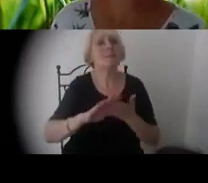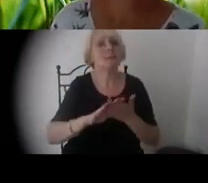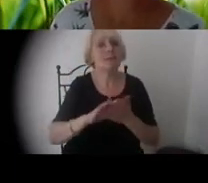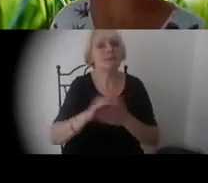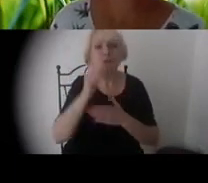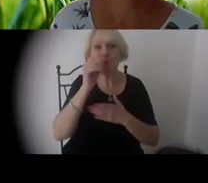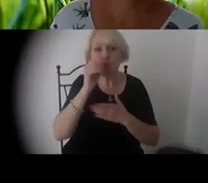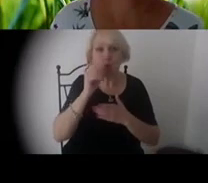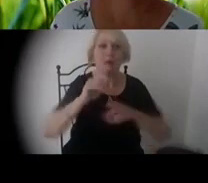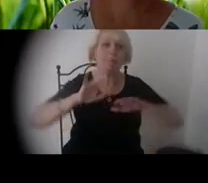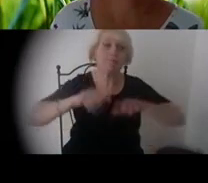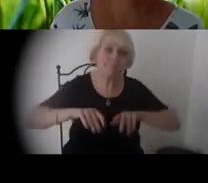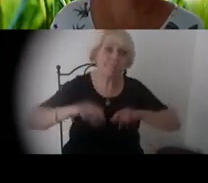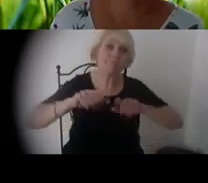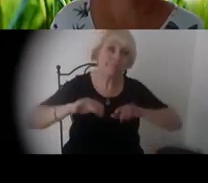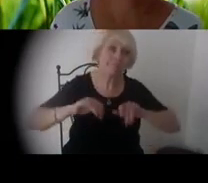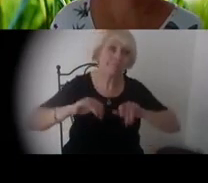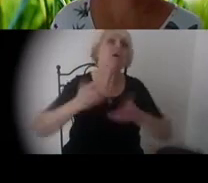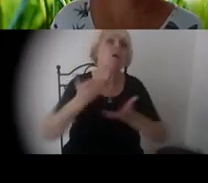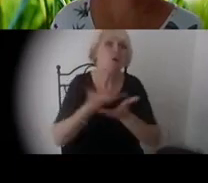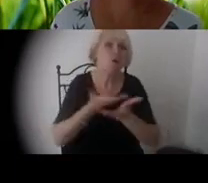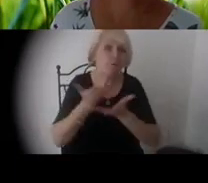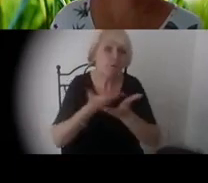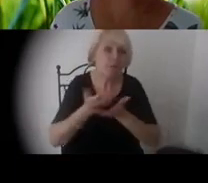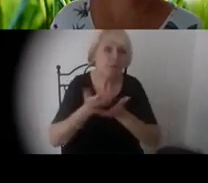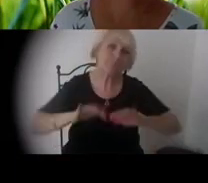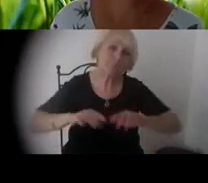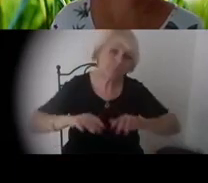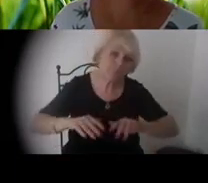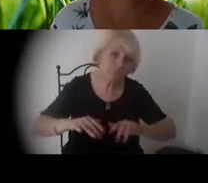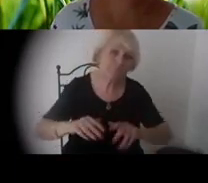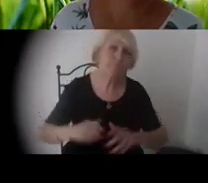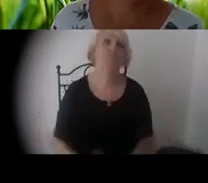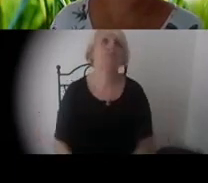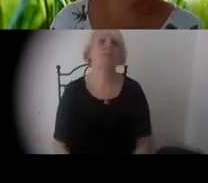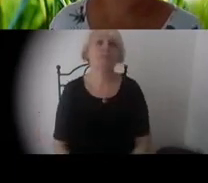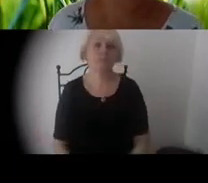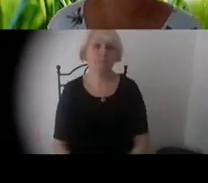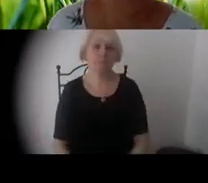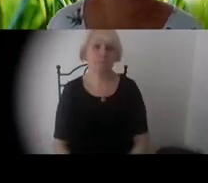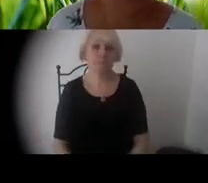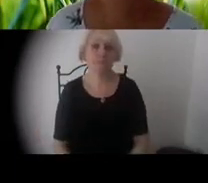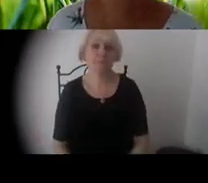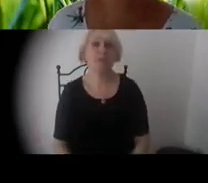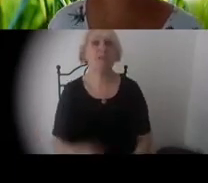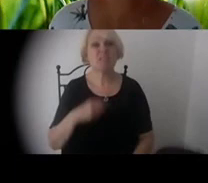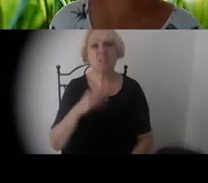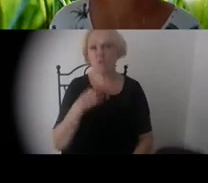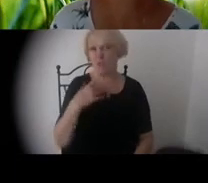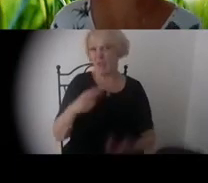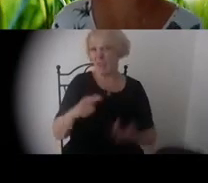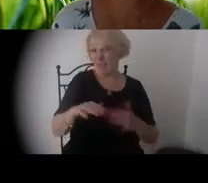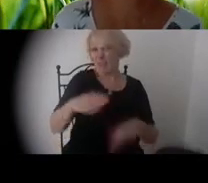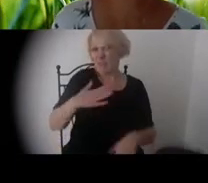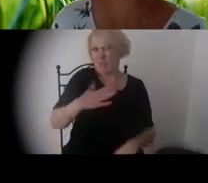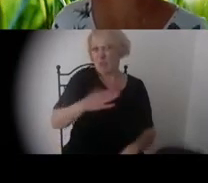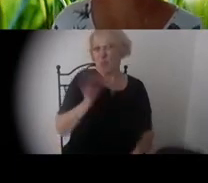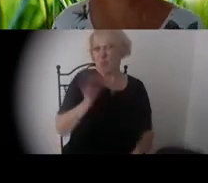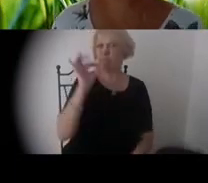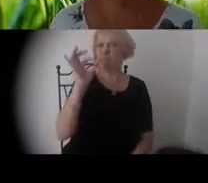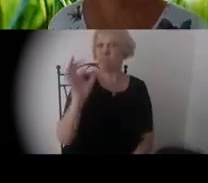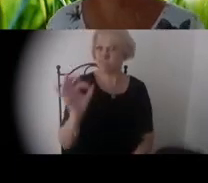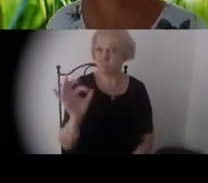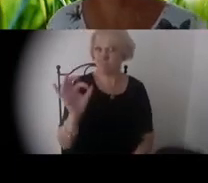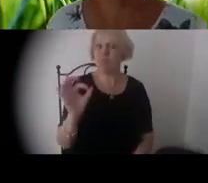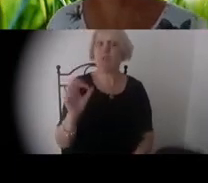to everyone, there's a little arrow and it says type message here. So you can type a message and ask a question, either send that to